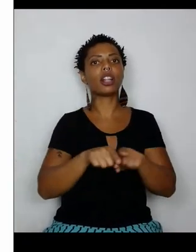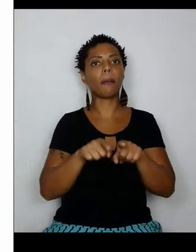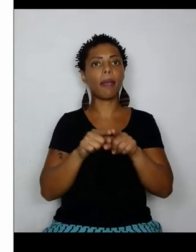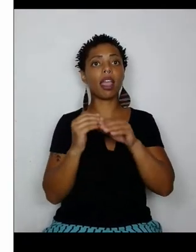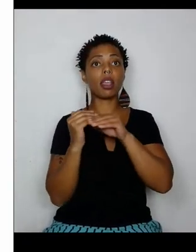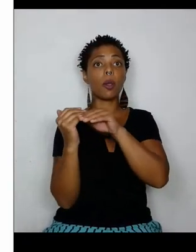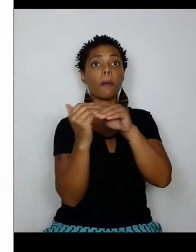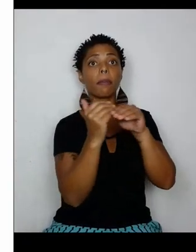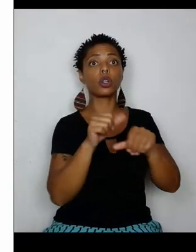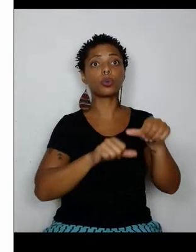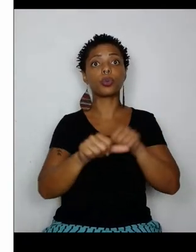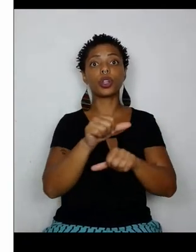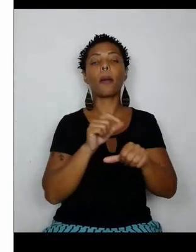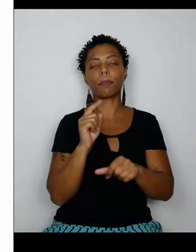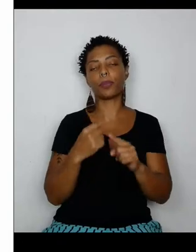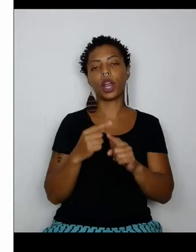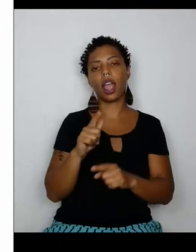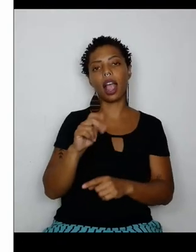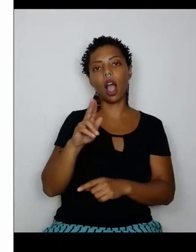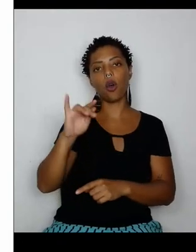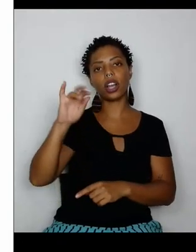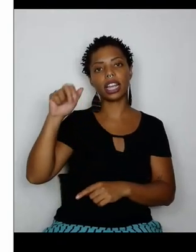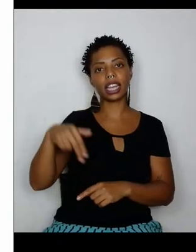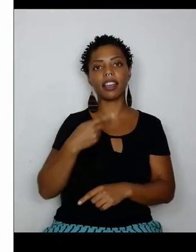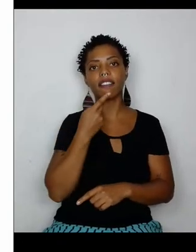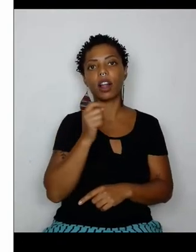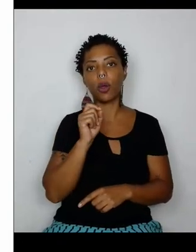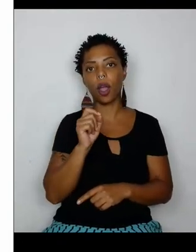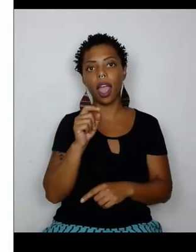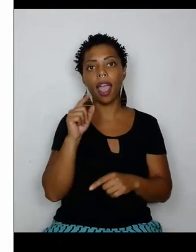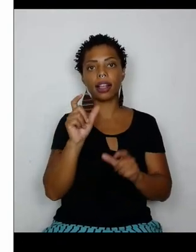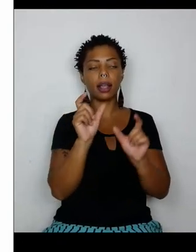converging and separating fragments